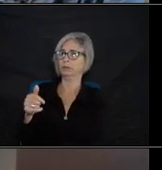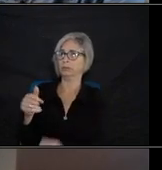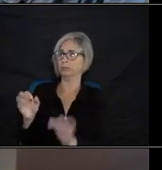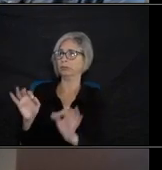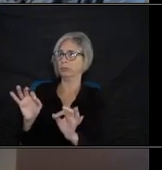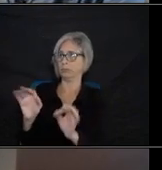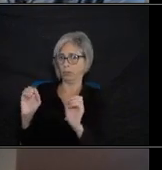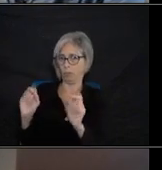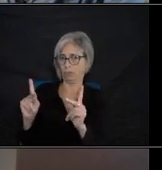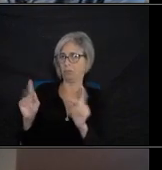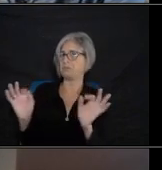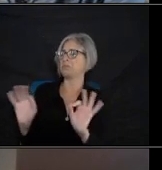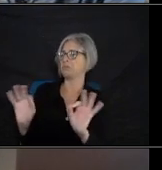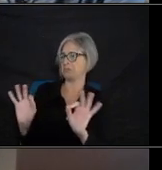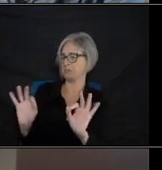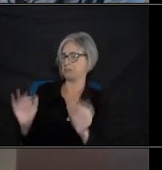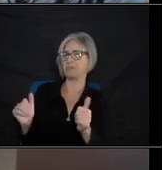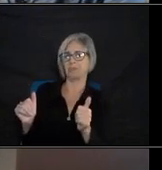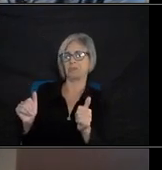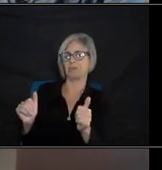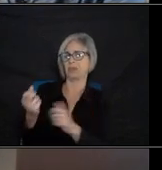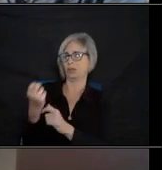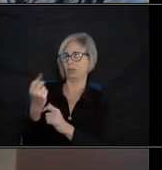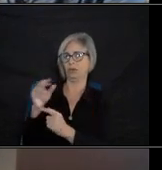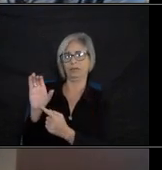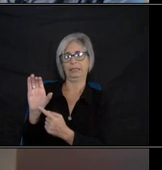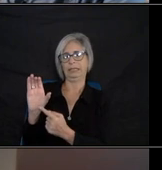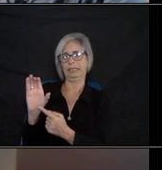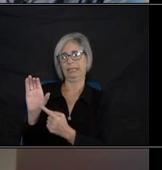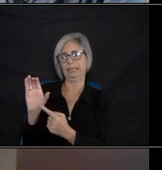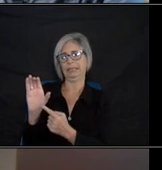Nope. Okay. No problem. So 12C will be